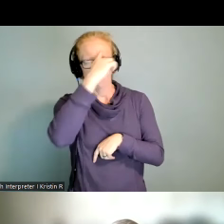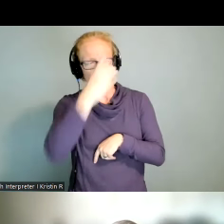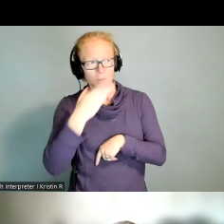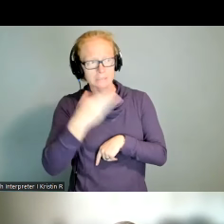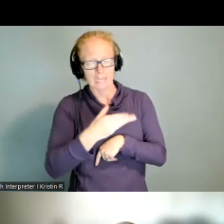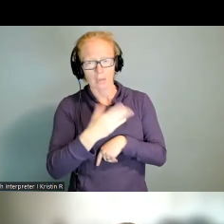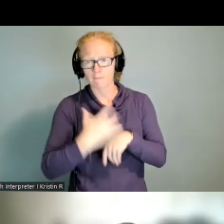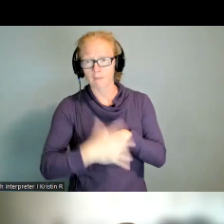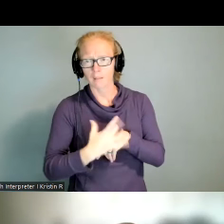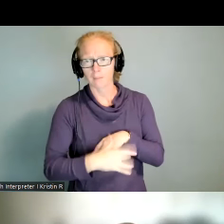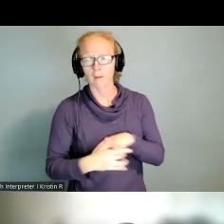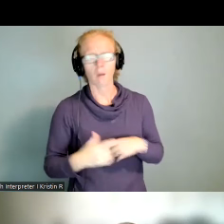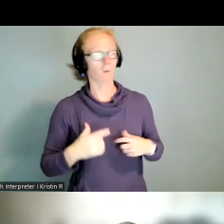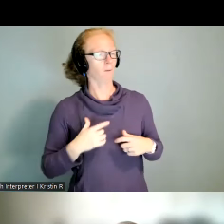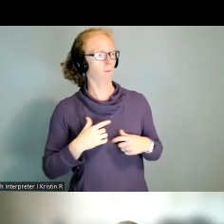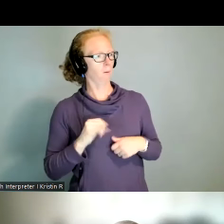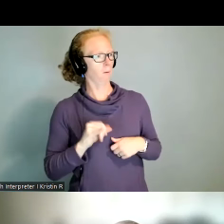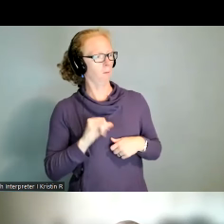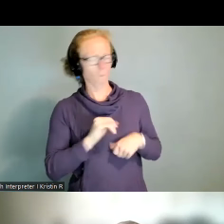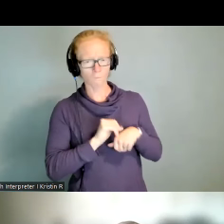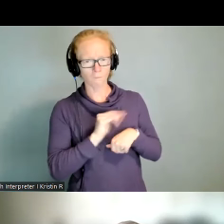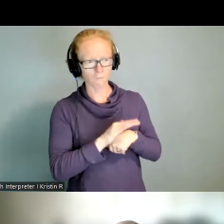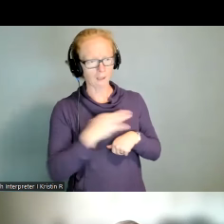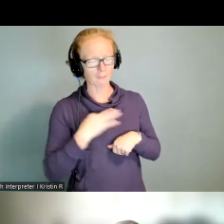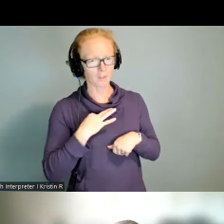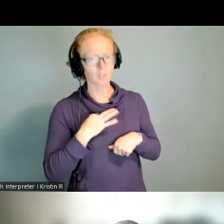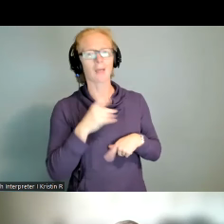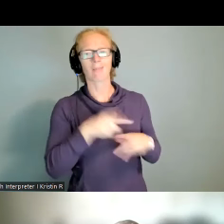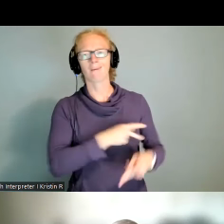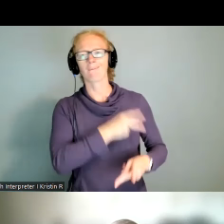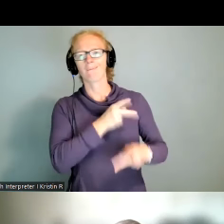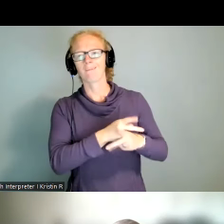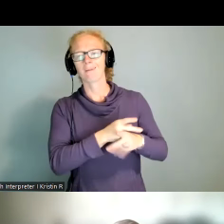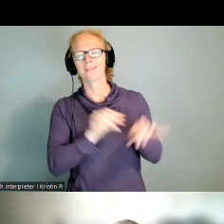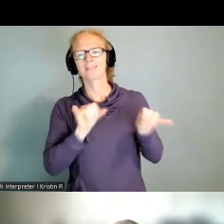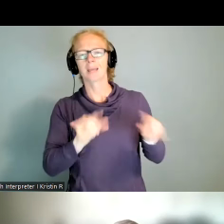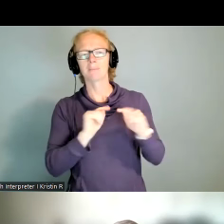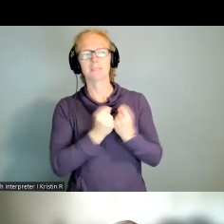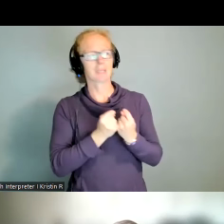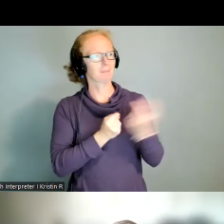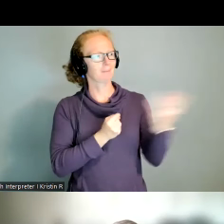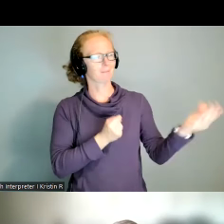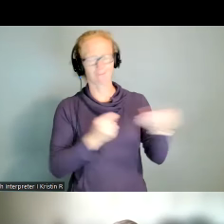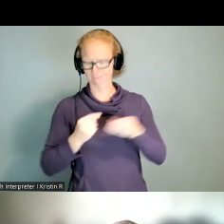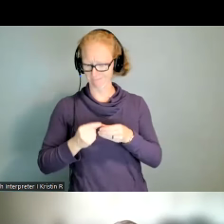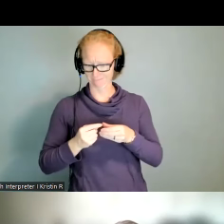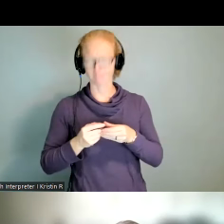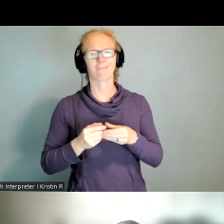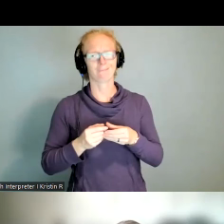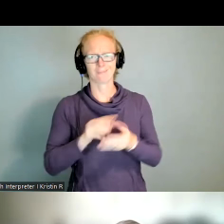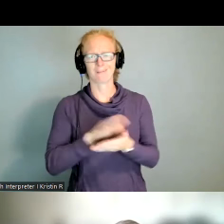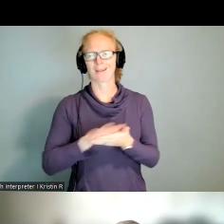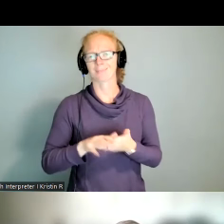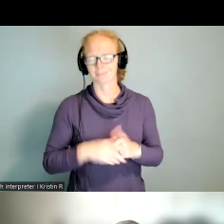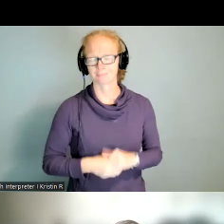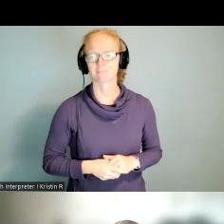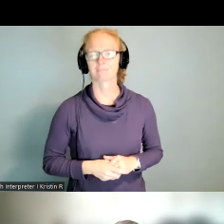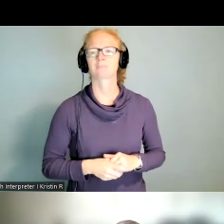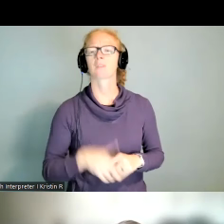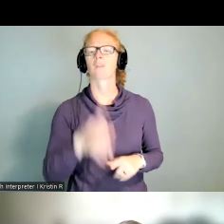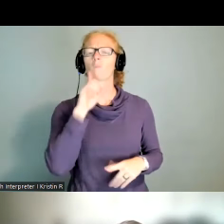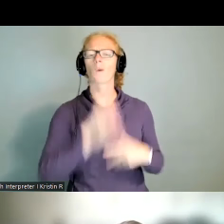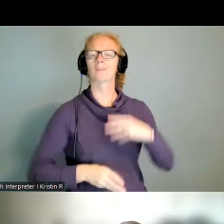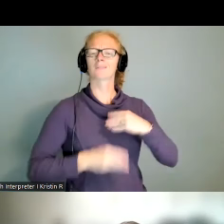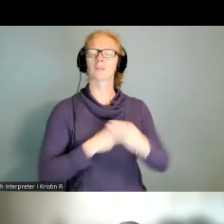through the competition. We ended up retaining the same team that did it, plus Cosmont, to do some